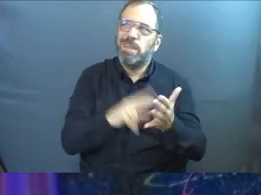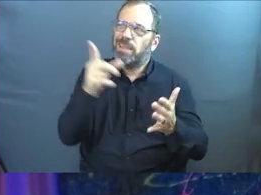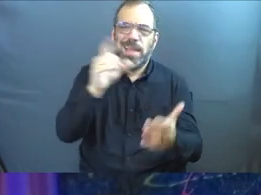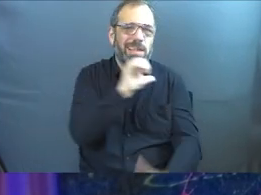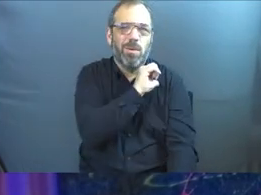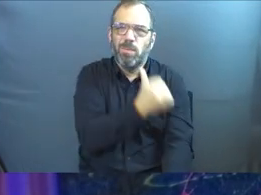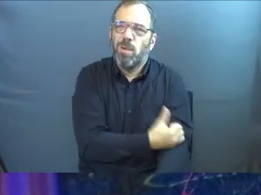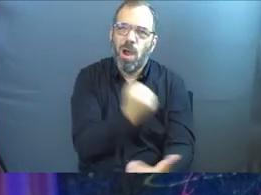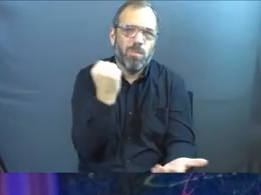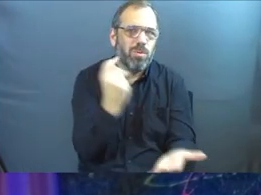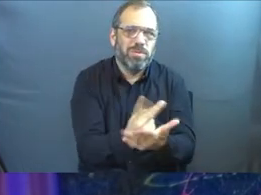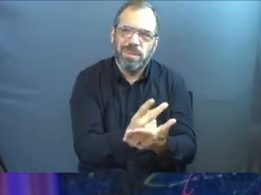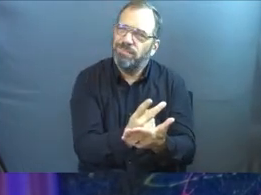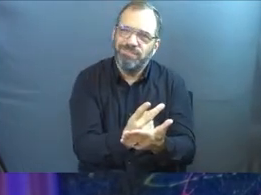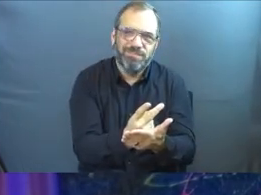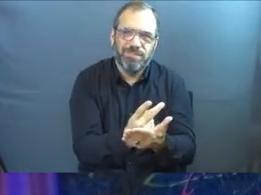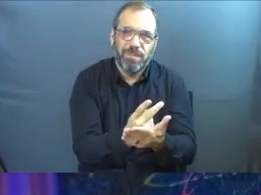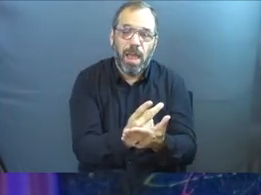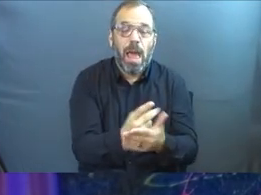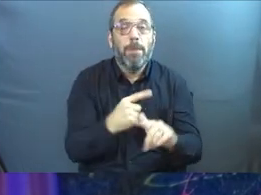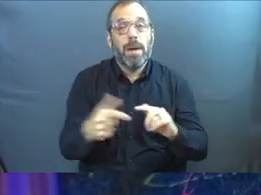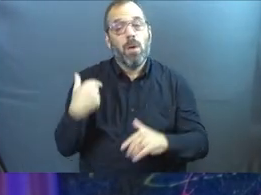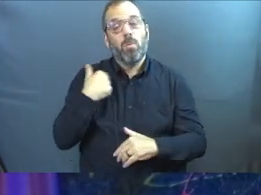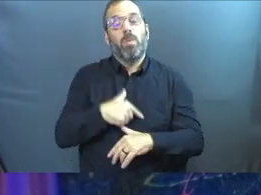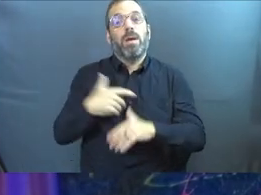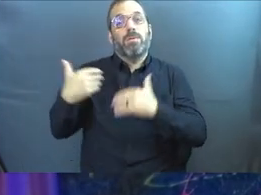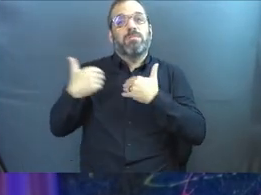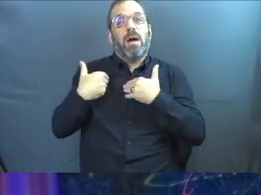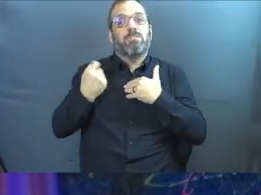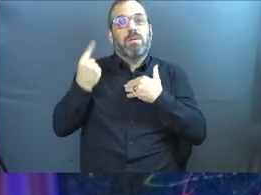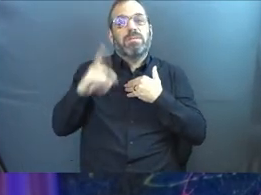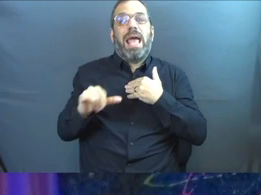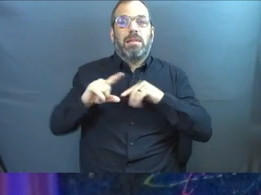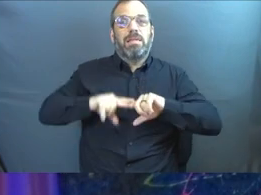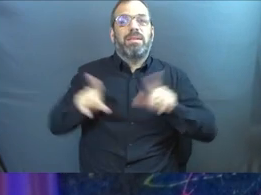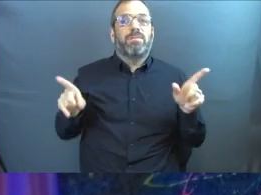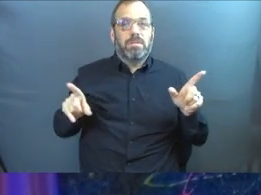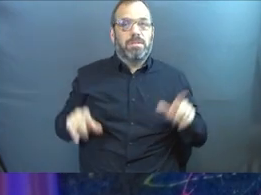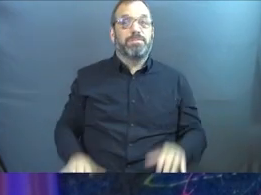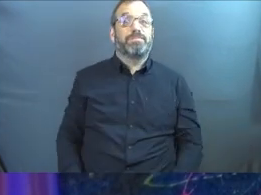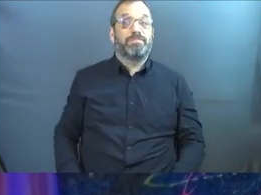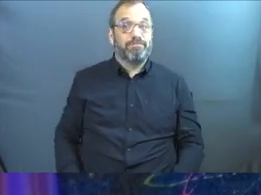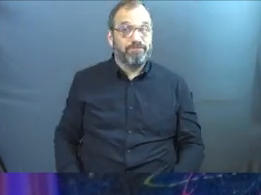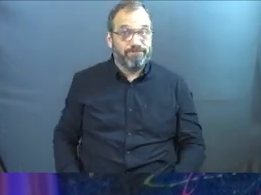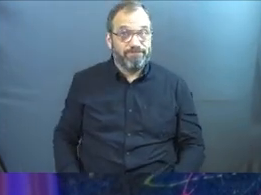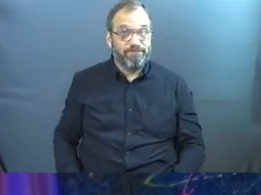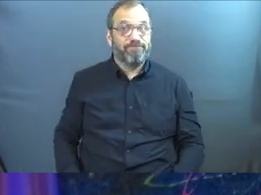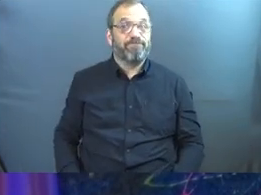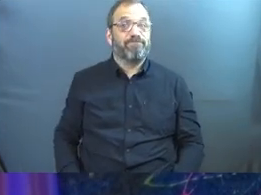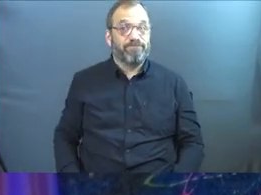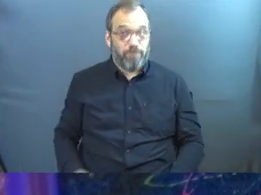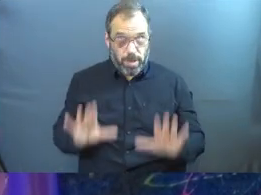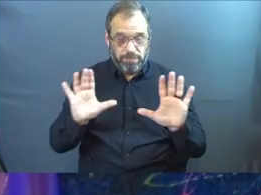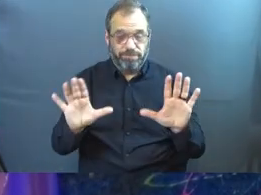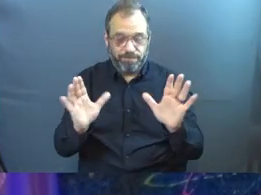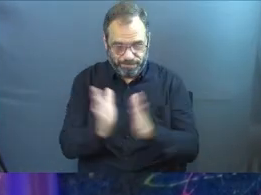them. And we're responsible to understand the difference.